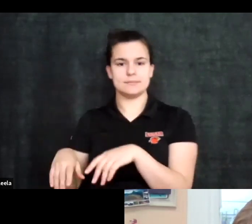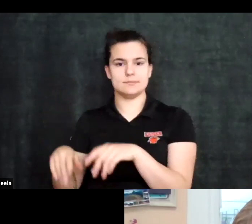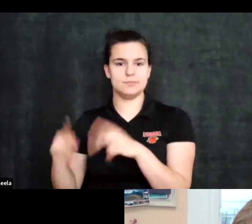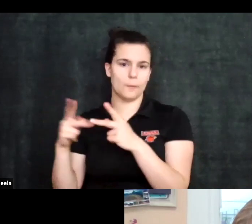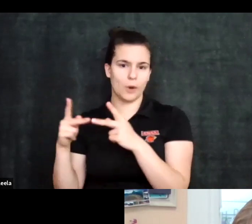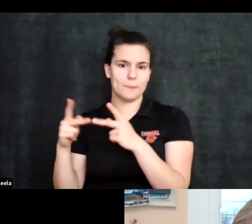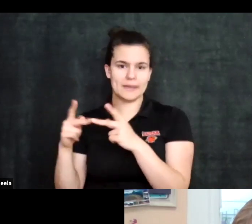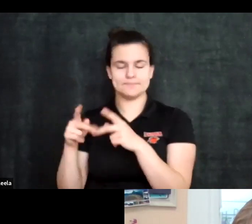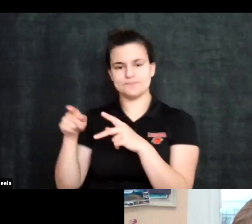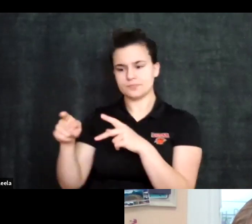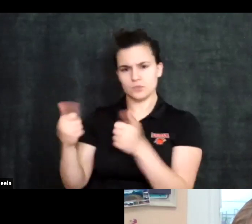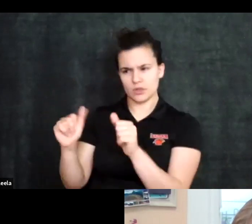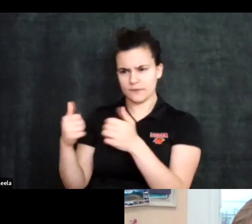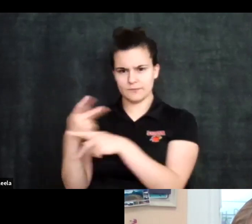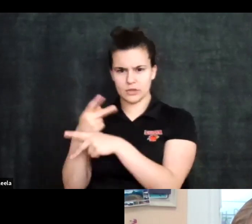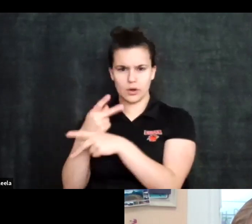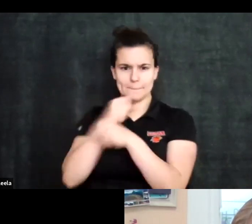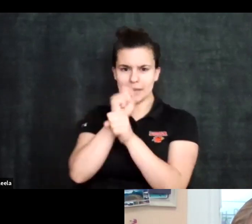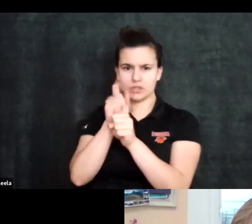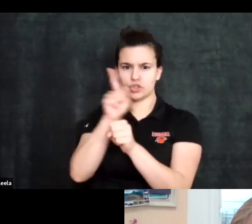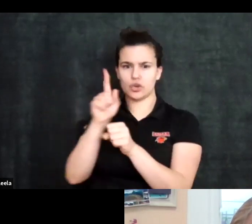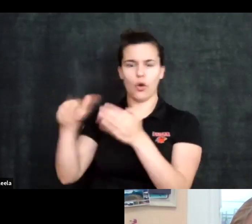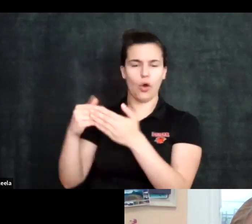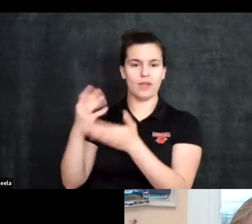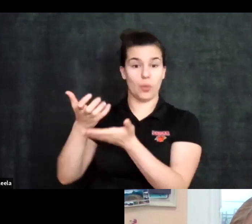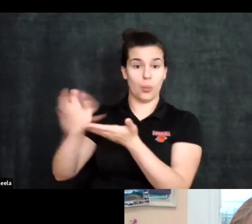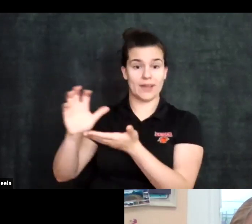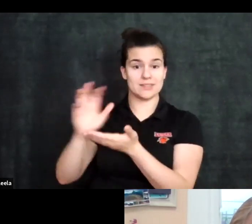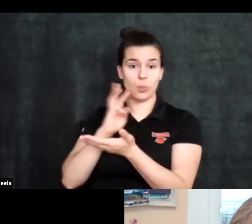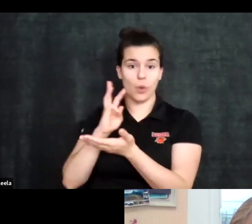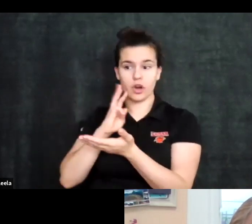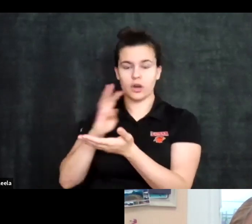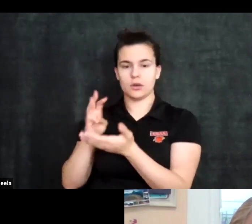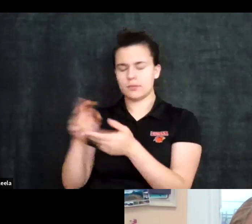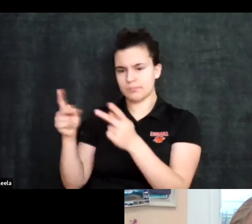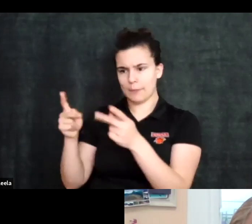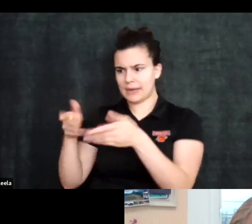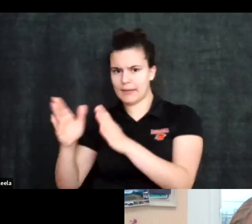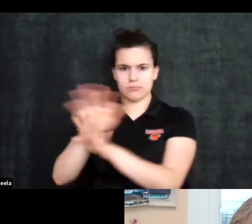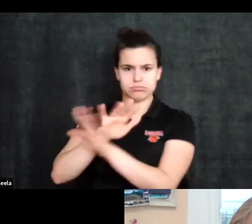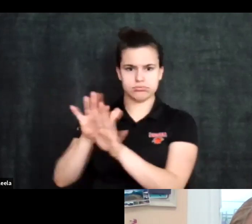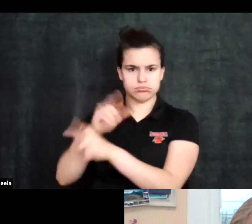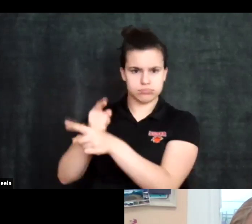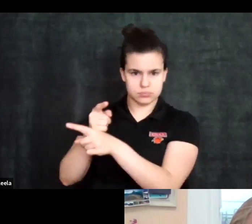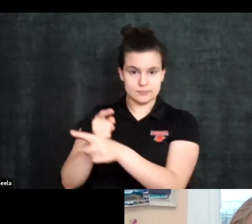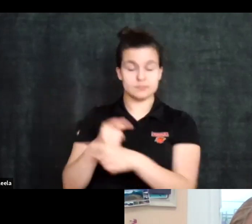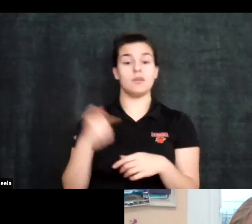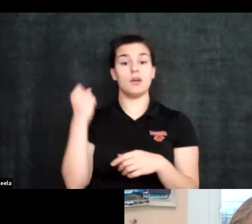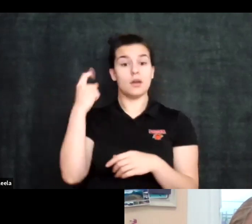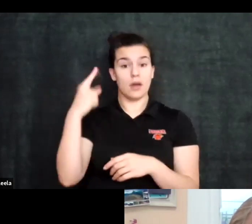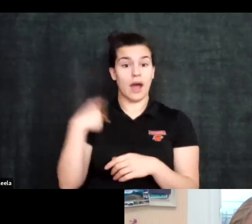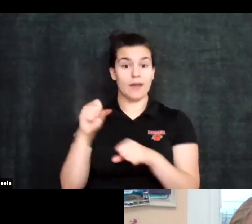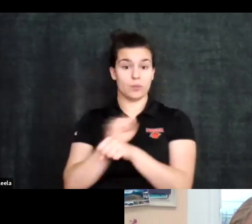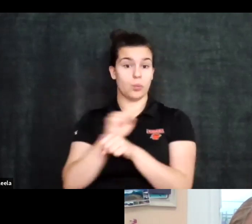for their wastewaters. During my career, I've primarily worked for consulting firms, but I've also worked